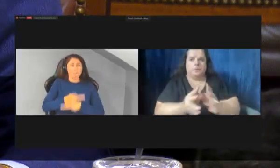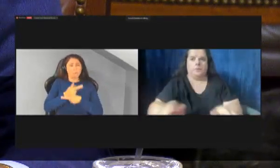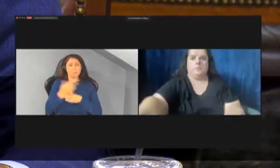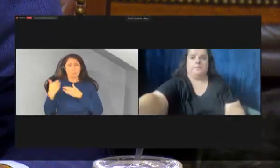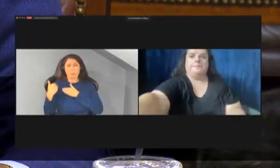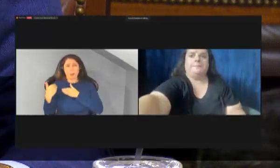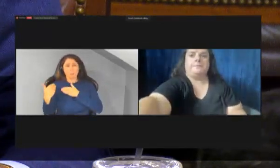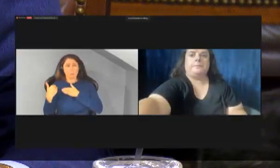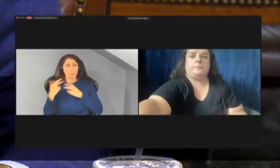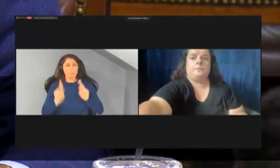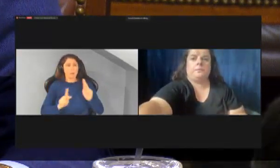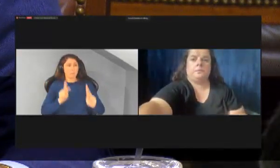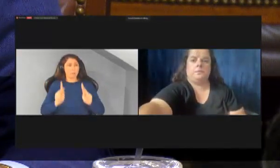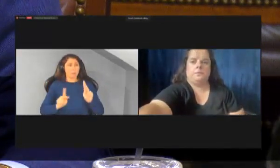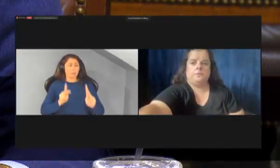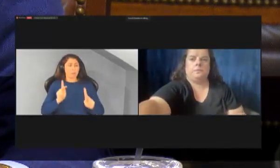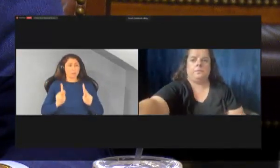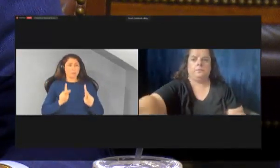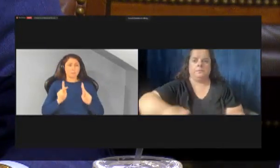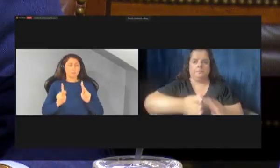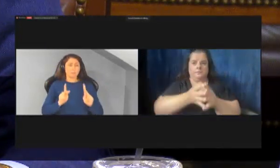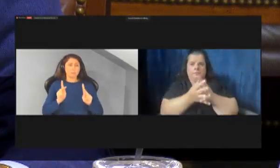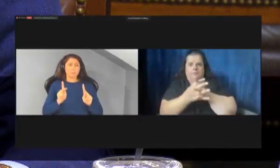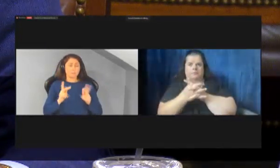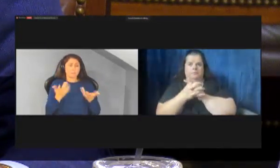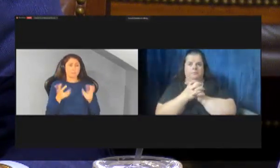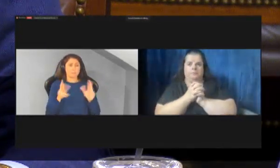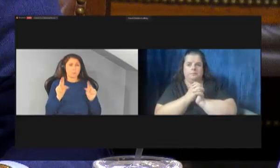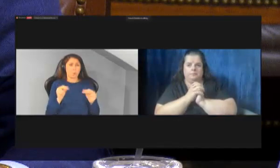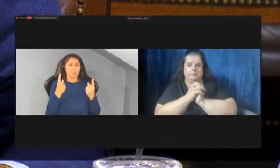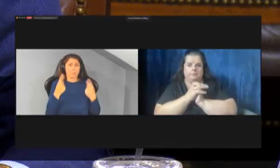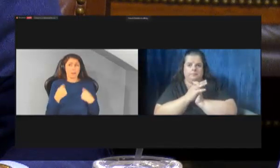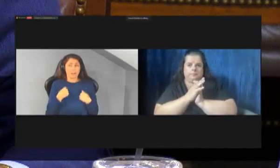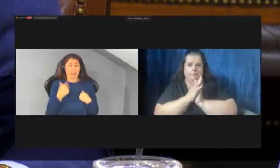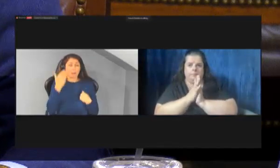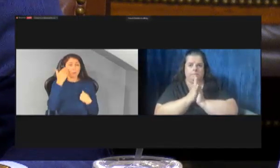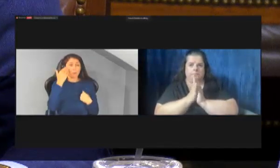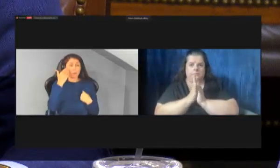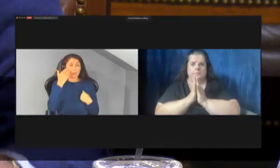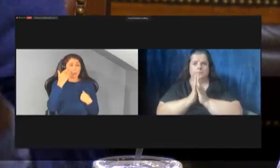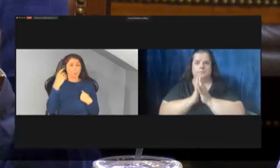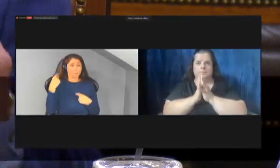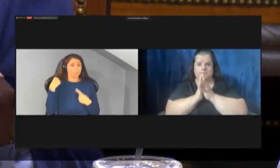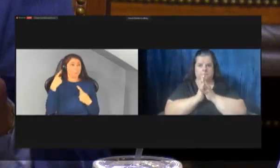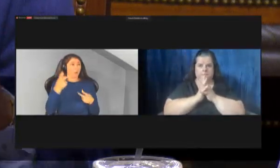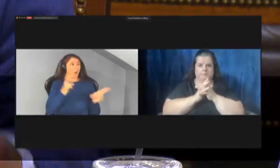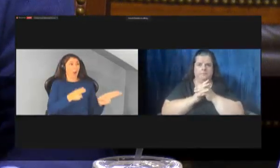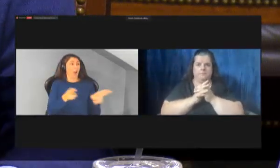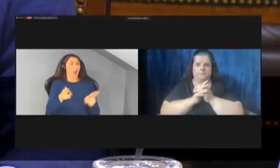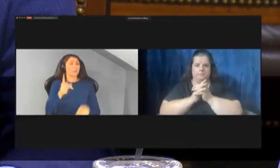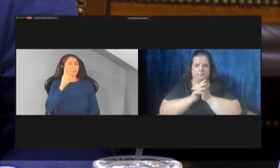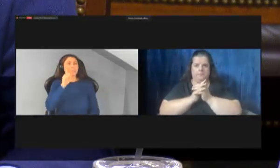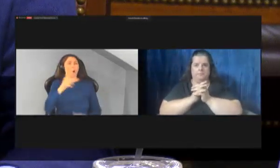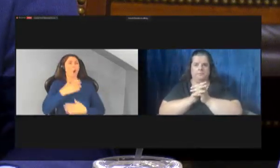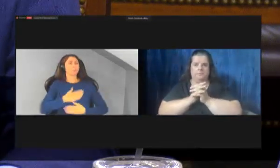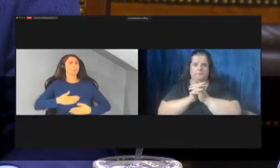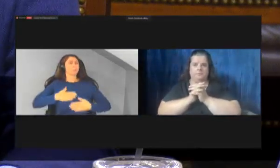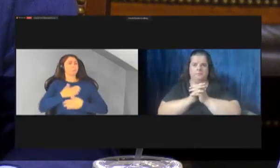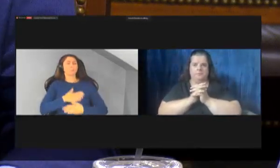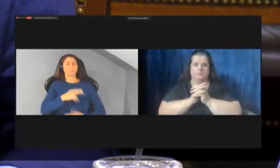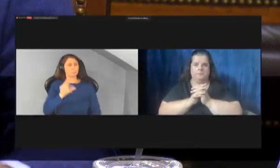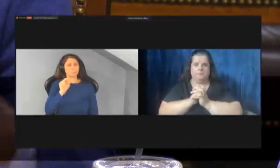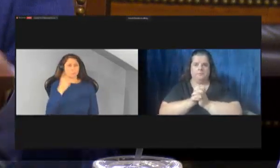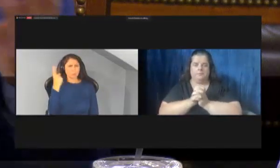people. And nobody I know ever hunts just for the game of it. It's always